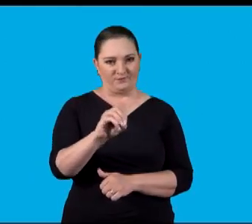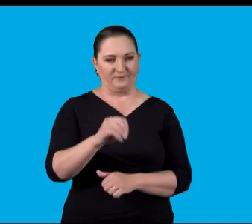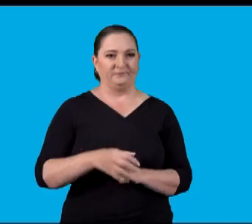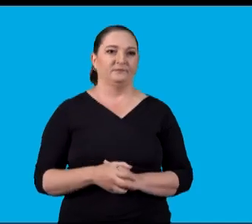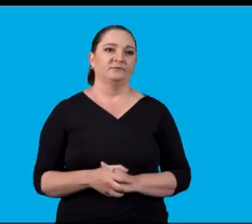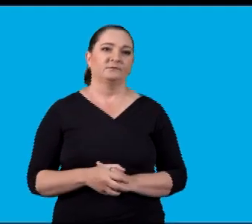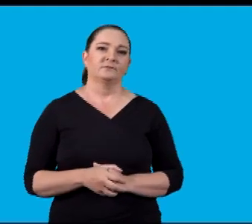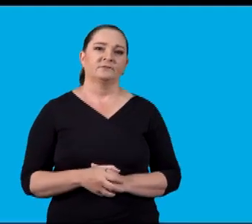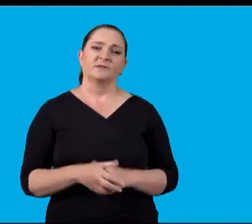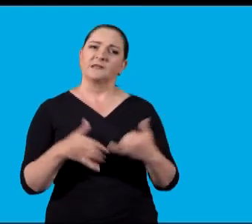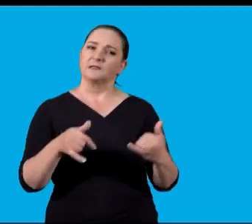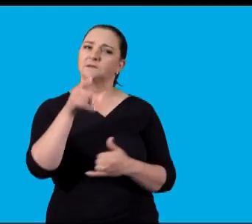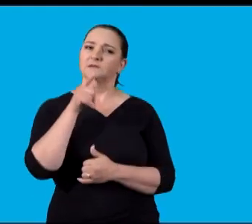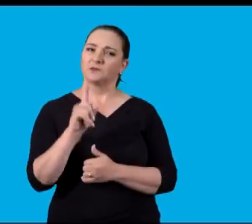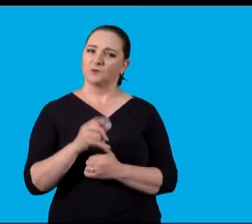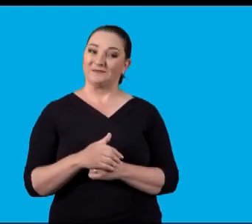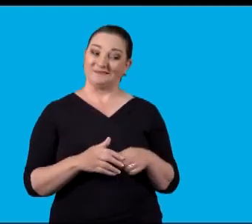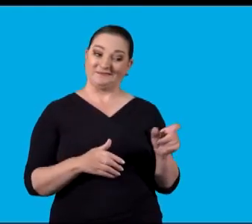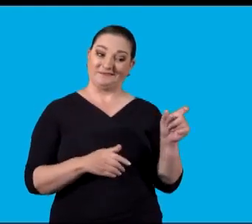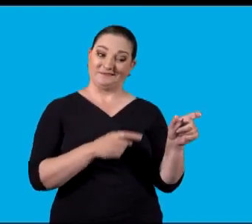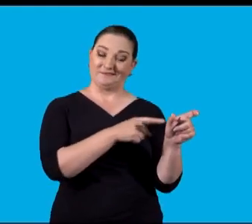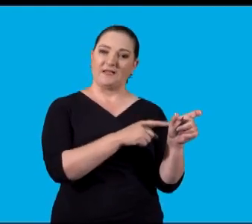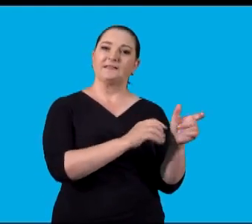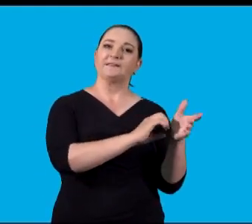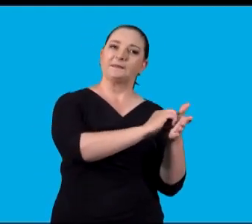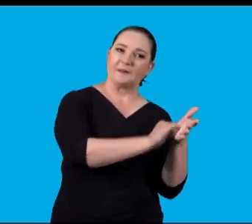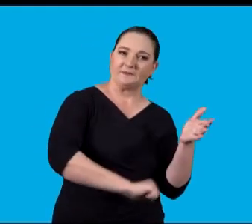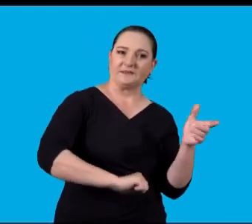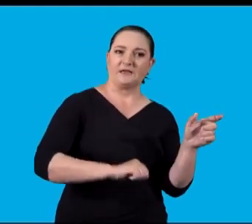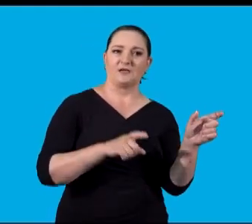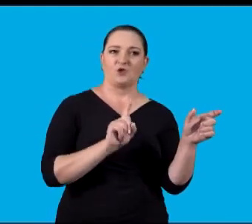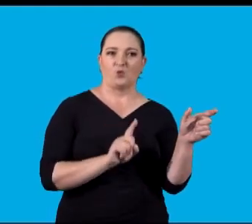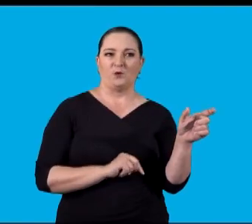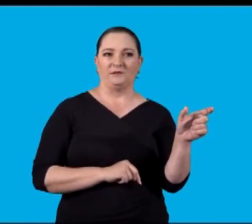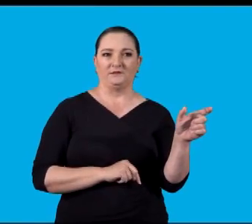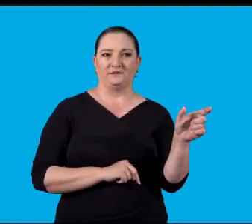9,810,300. Then you now say, from this figure, subtract